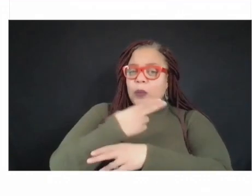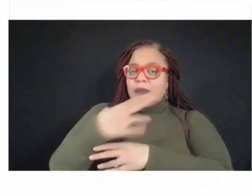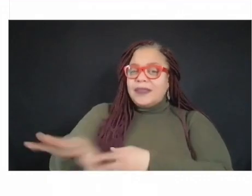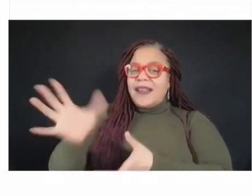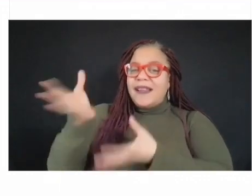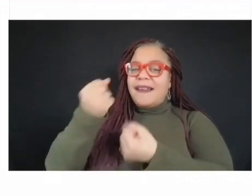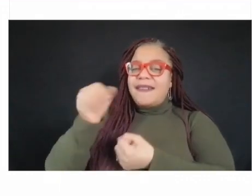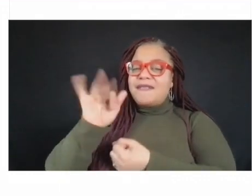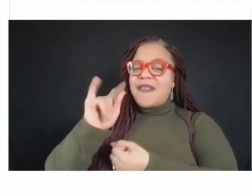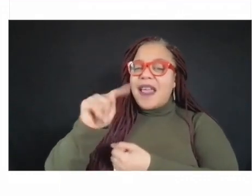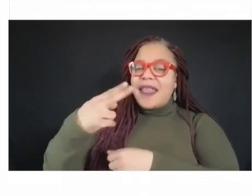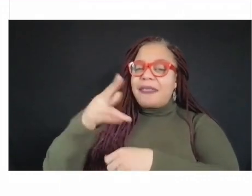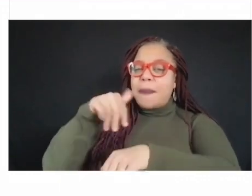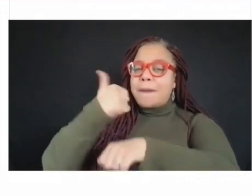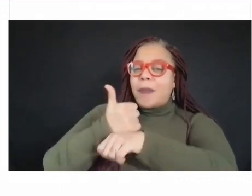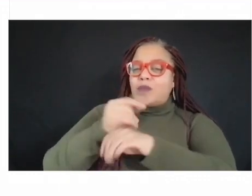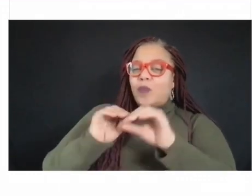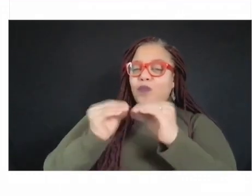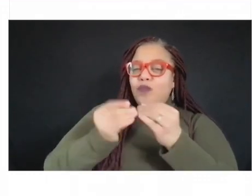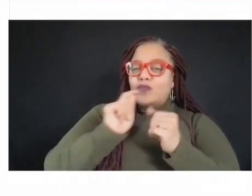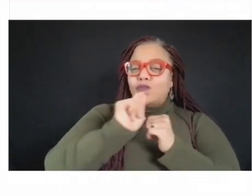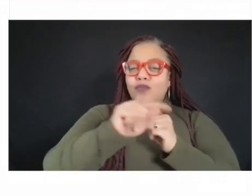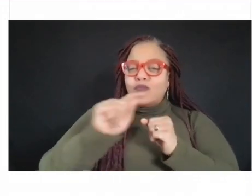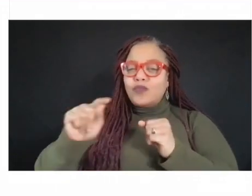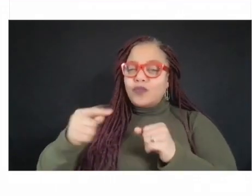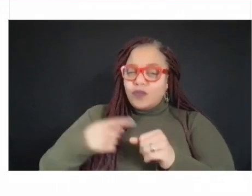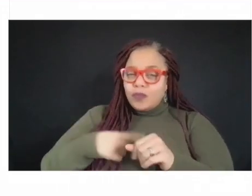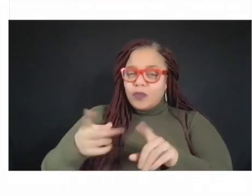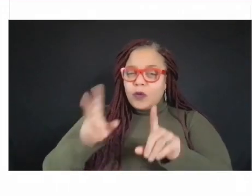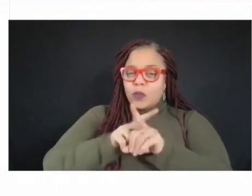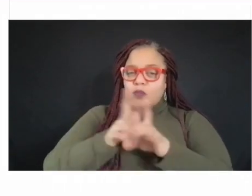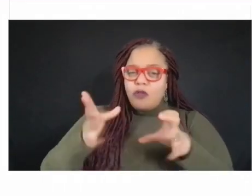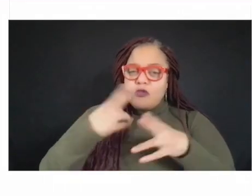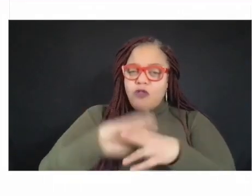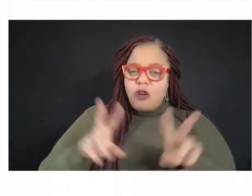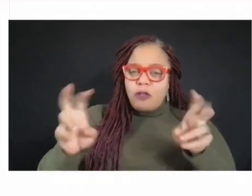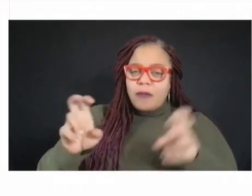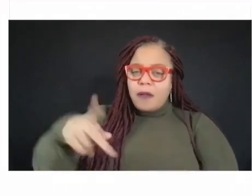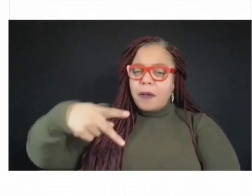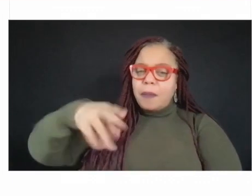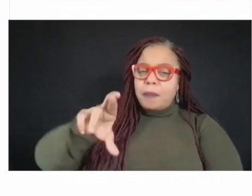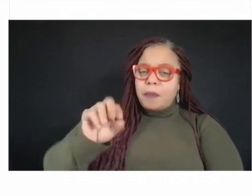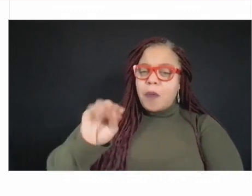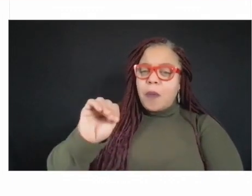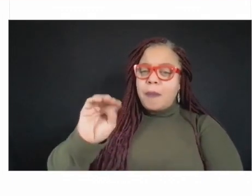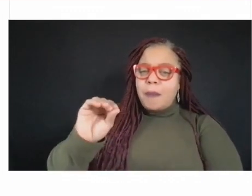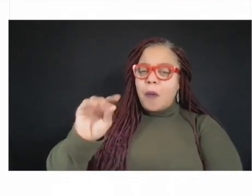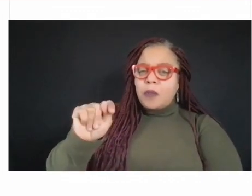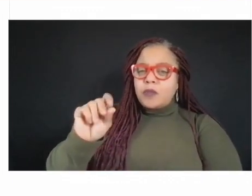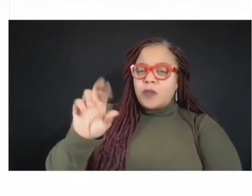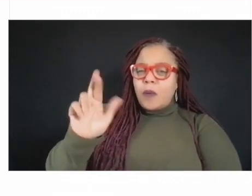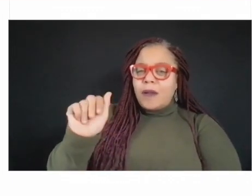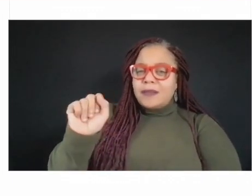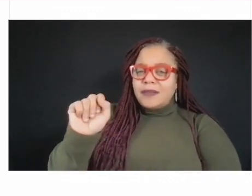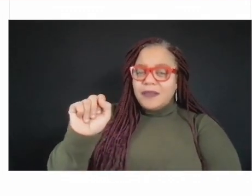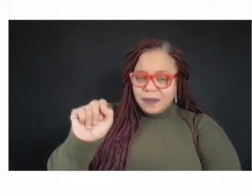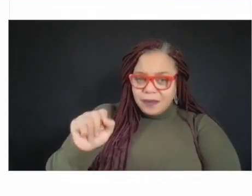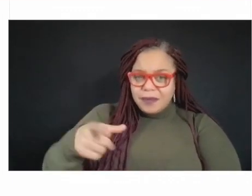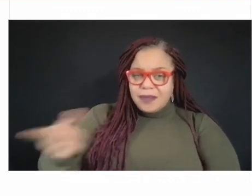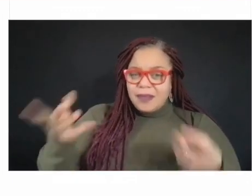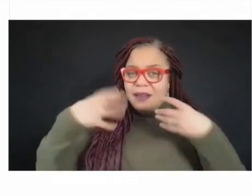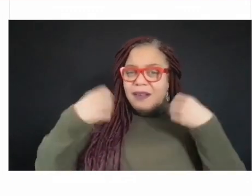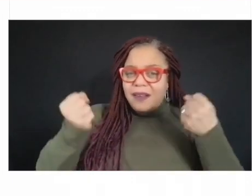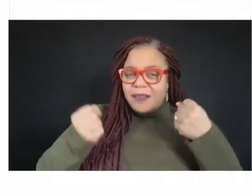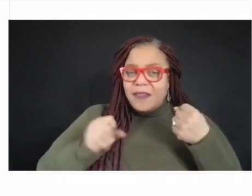utilize what we call in San Diego promotoras, or community health workers, to go out into the community. These